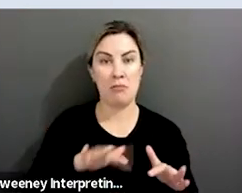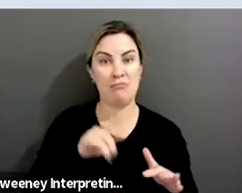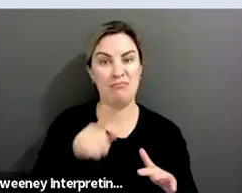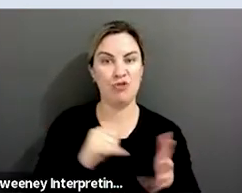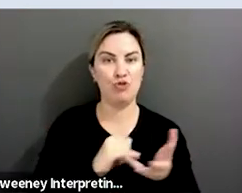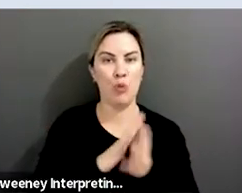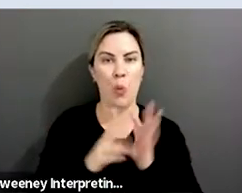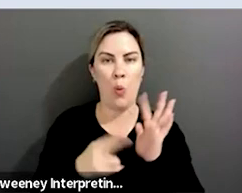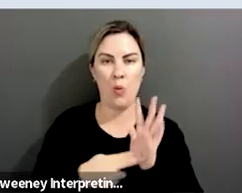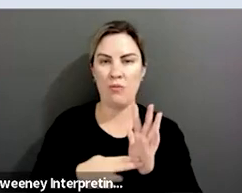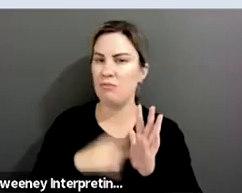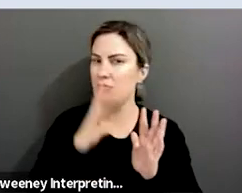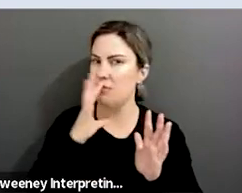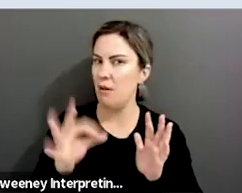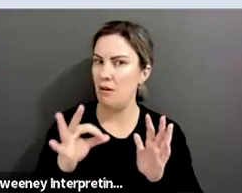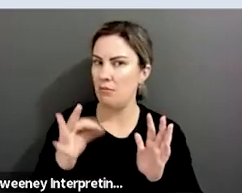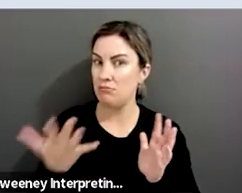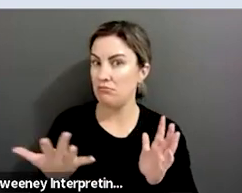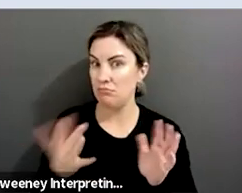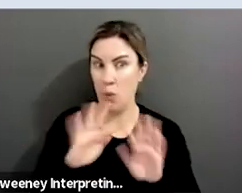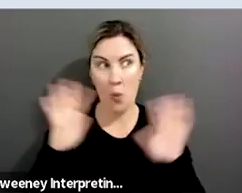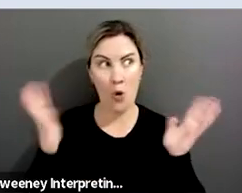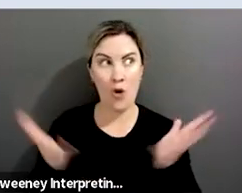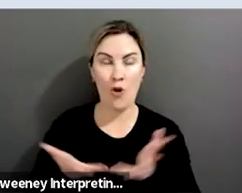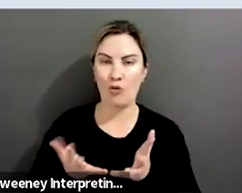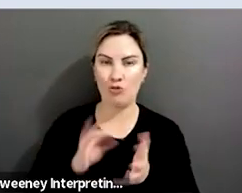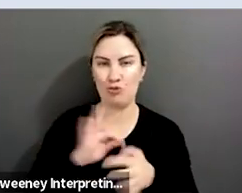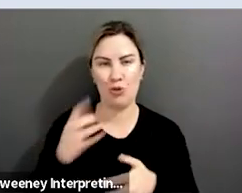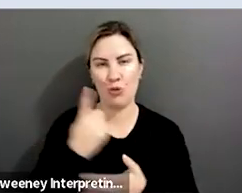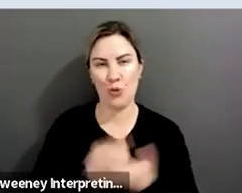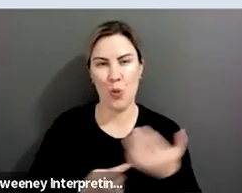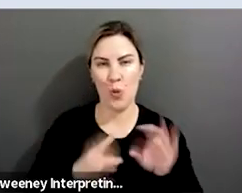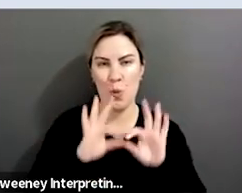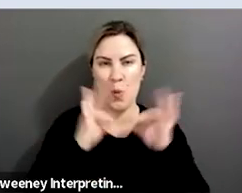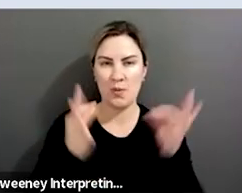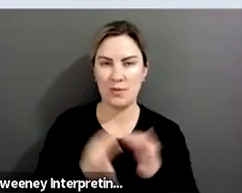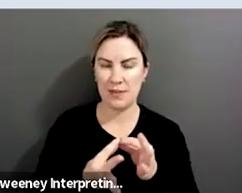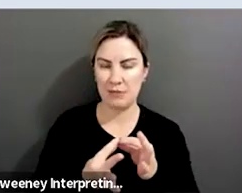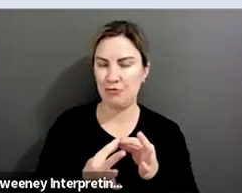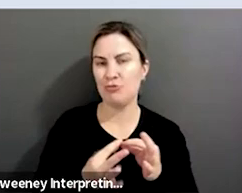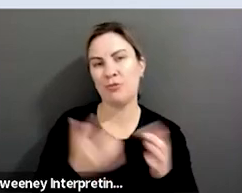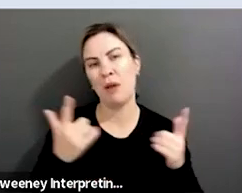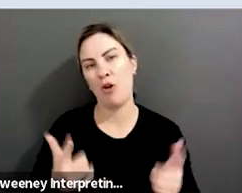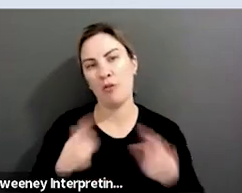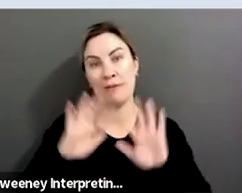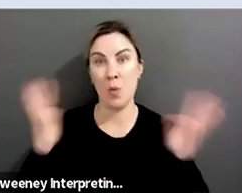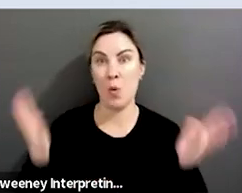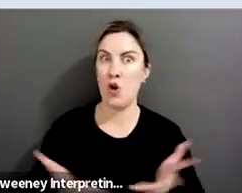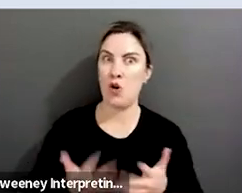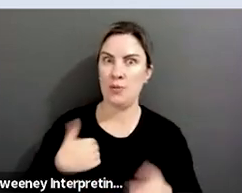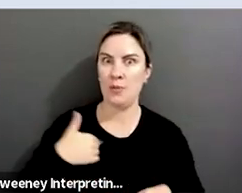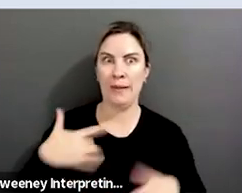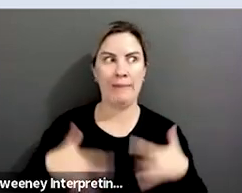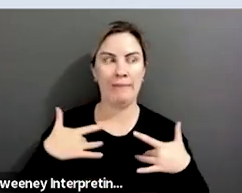question, the world really, not just most organisations, many organisations, lots of the world in which we live and work has